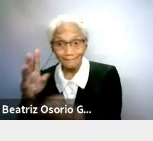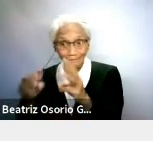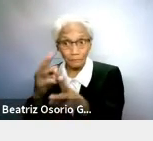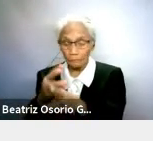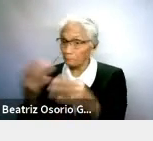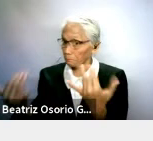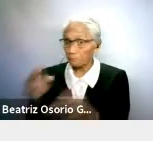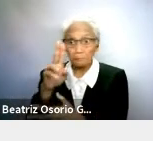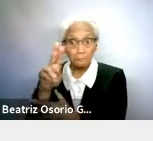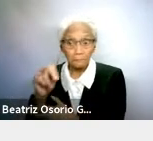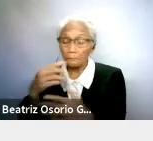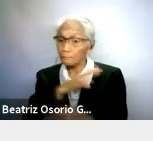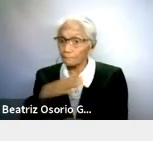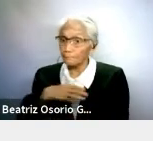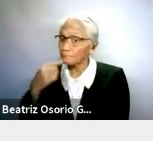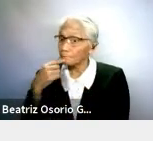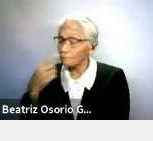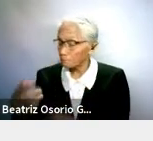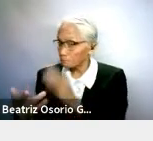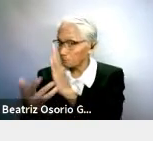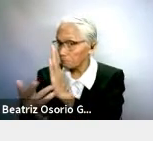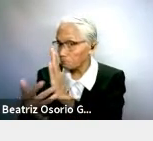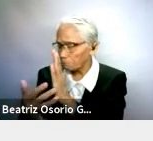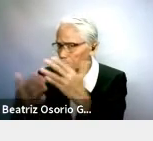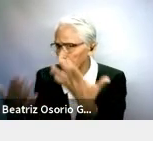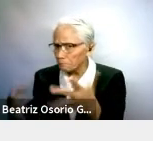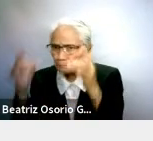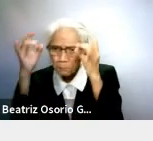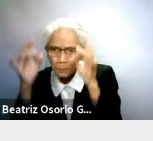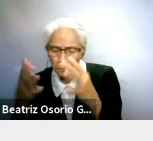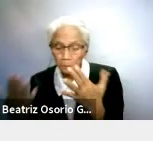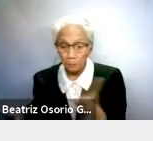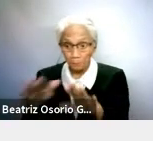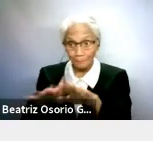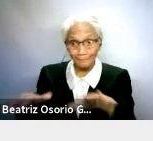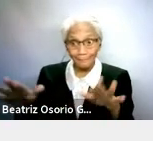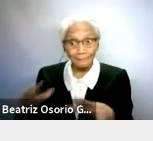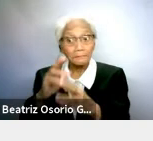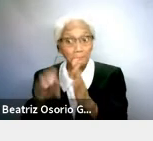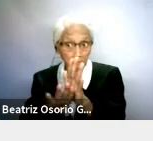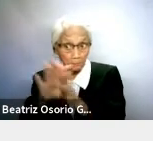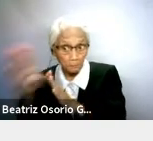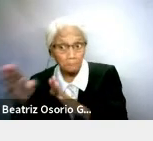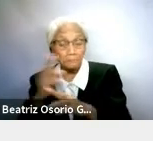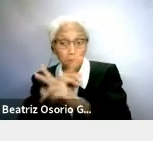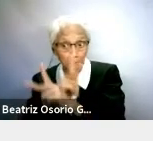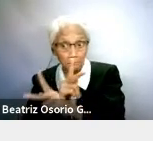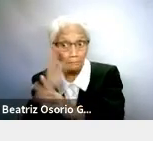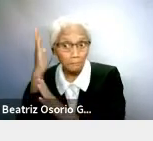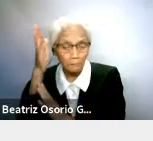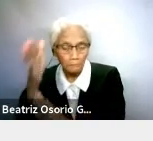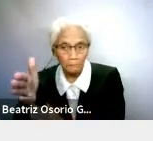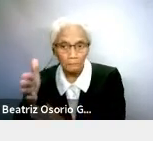Committee, digital technologies are critical to children's development, protection, and their future.